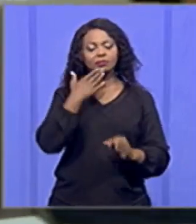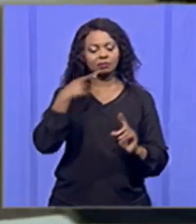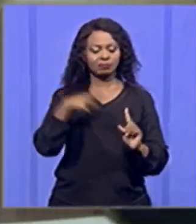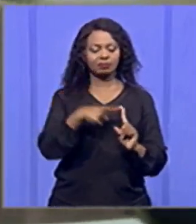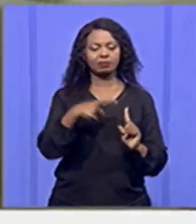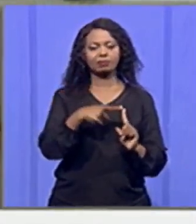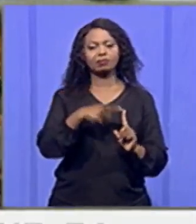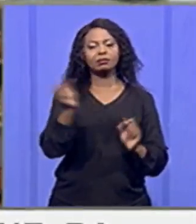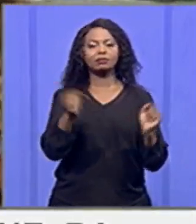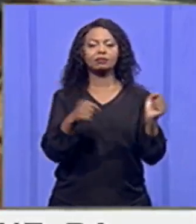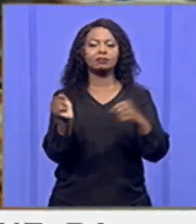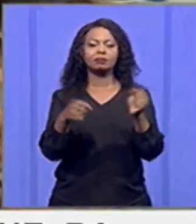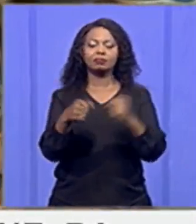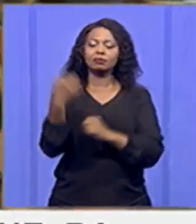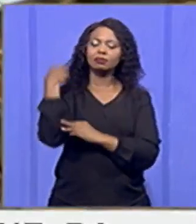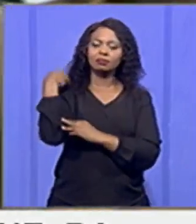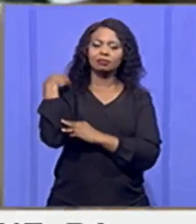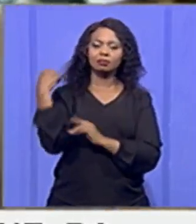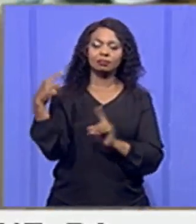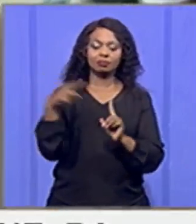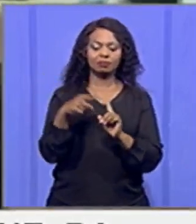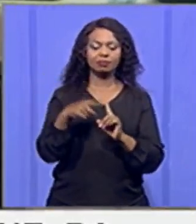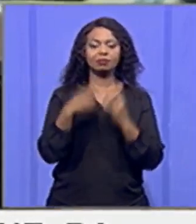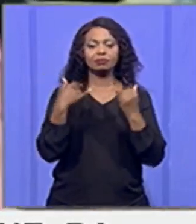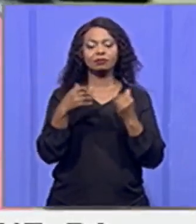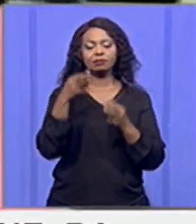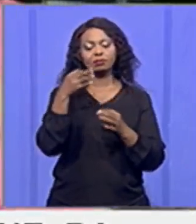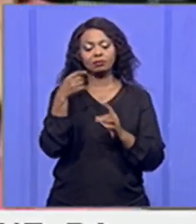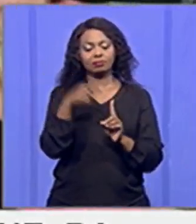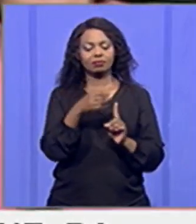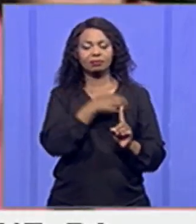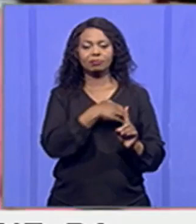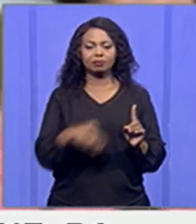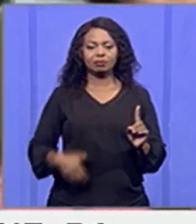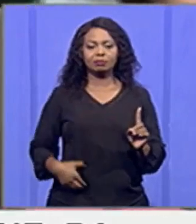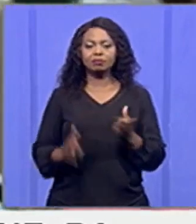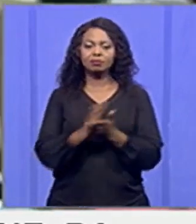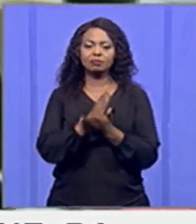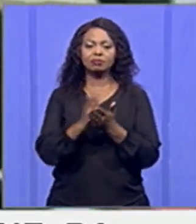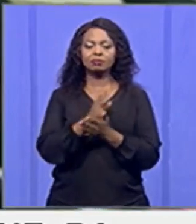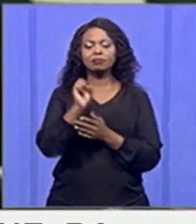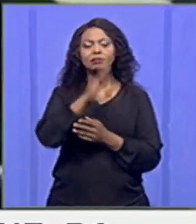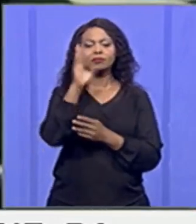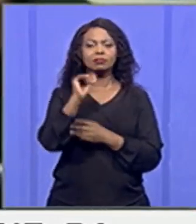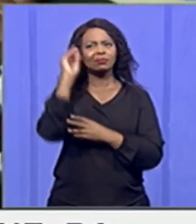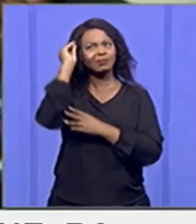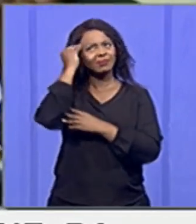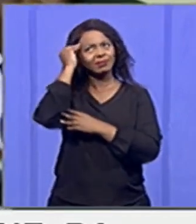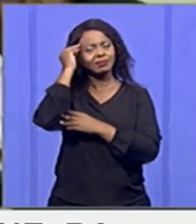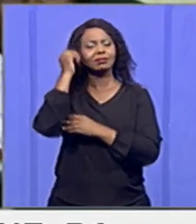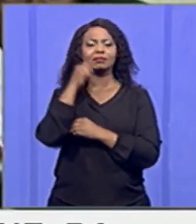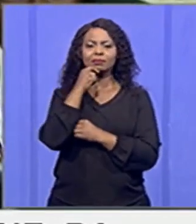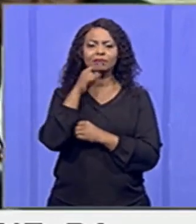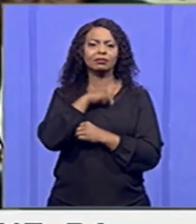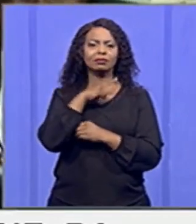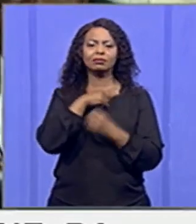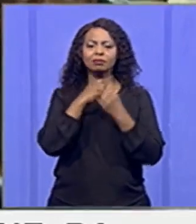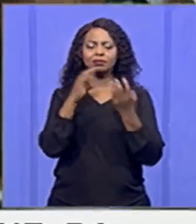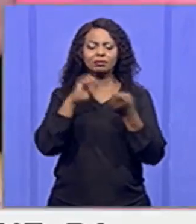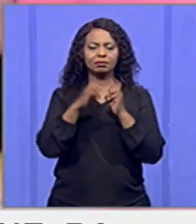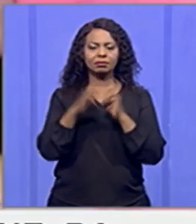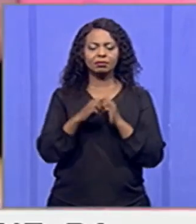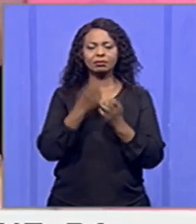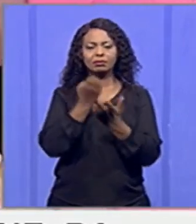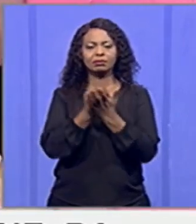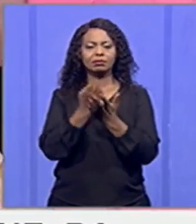kabinete. Jaaka mopresidente a sekaseka ntlha eno, go tsogile kgatlhego go Maaforika Borweng a kgaratlhang ka mathata a loago le